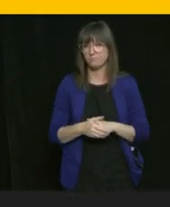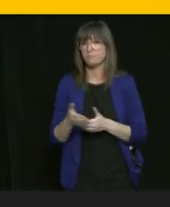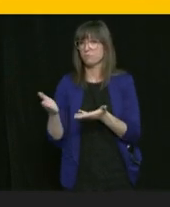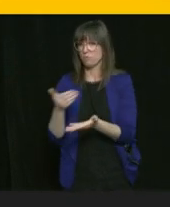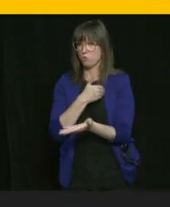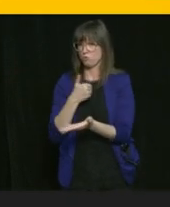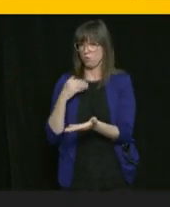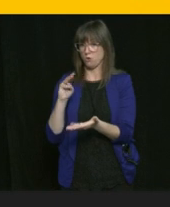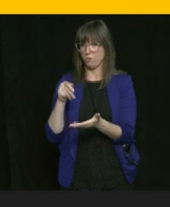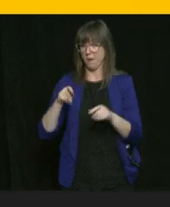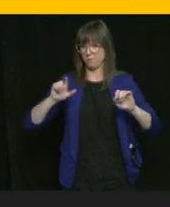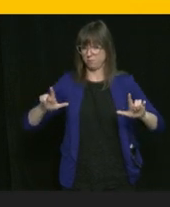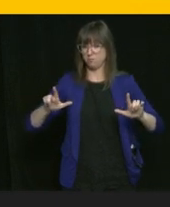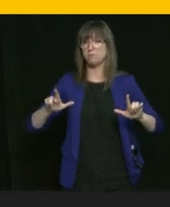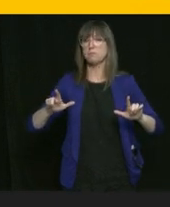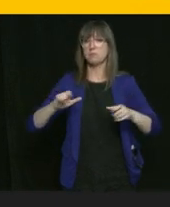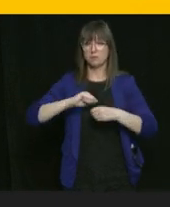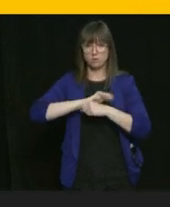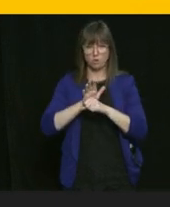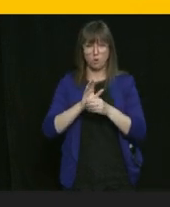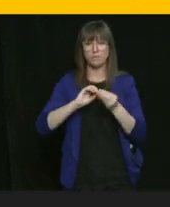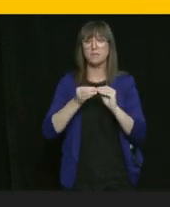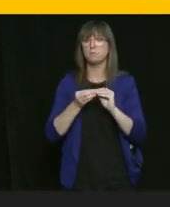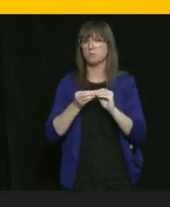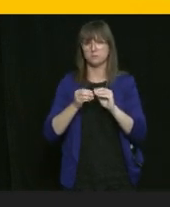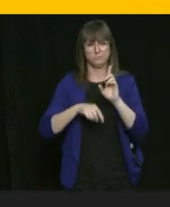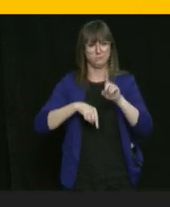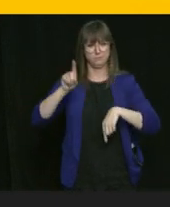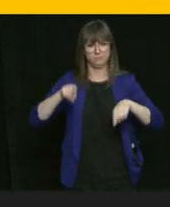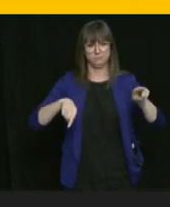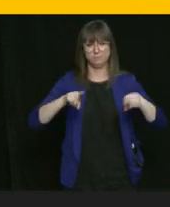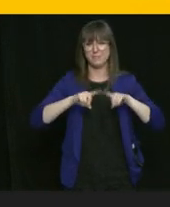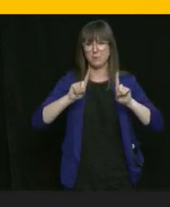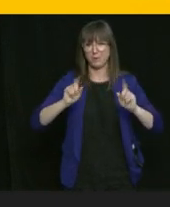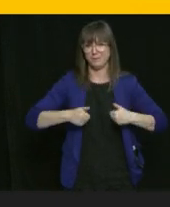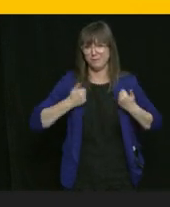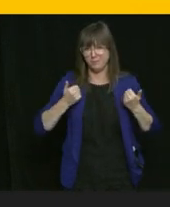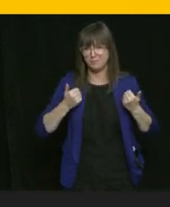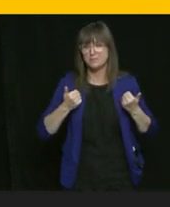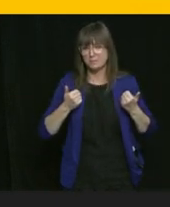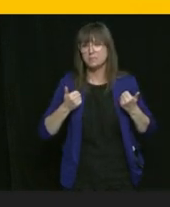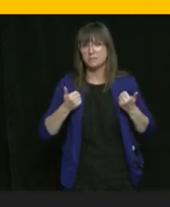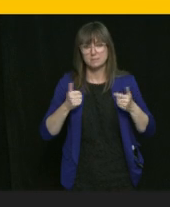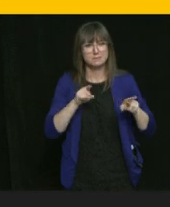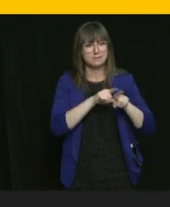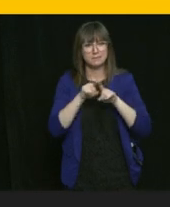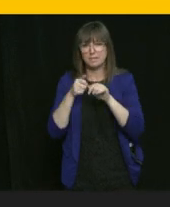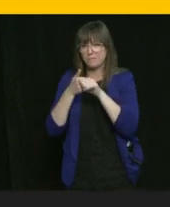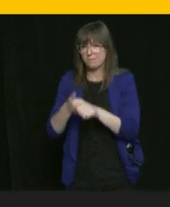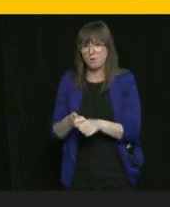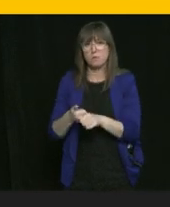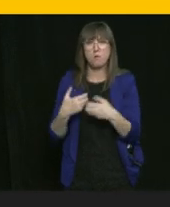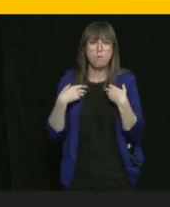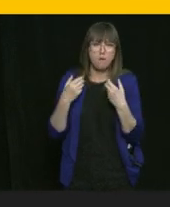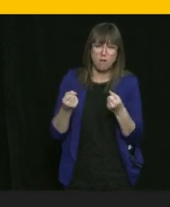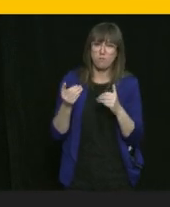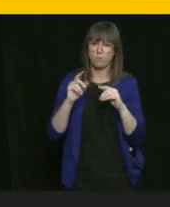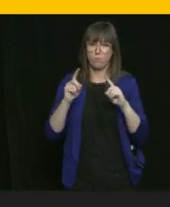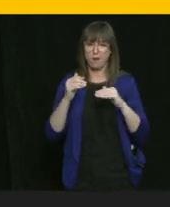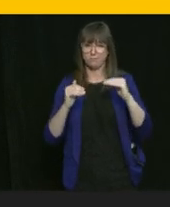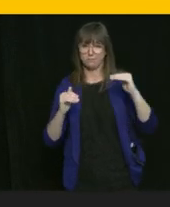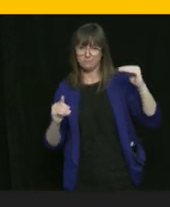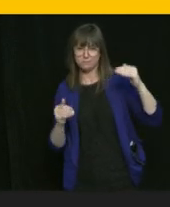can see that COVID-19 infection rates differ across neighborhoods, falling along the same lines as existing health inequities in the